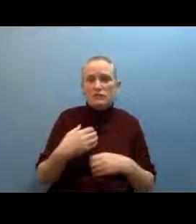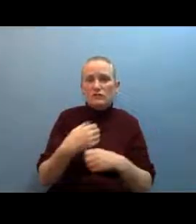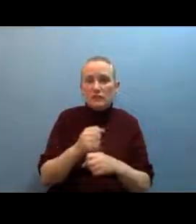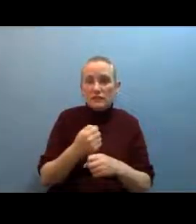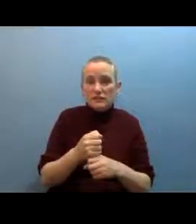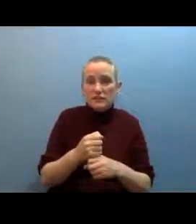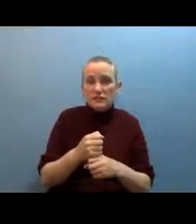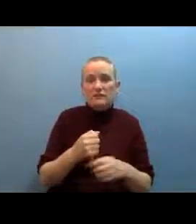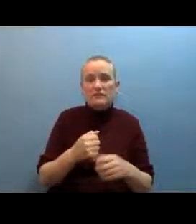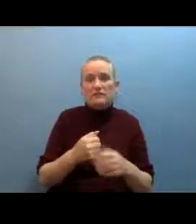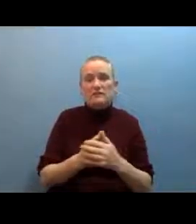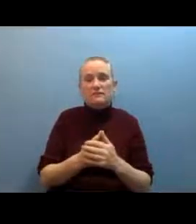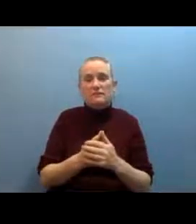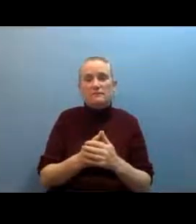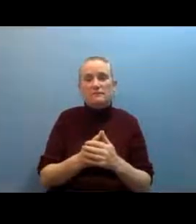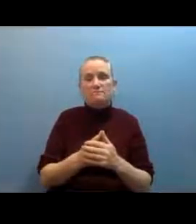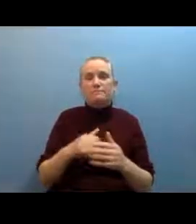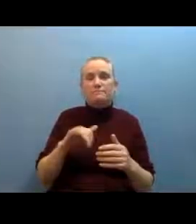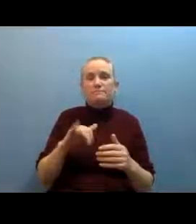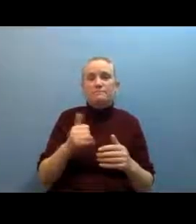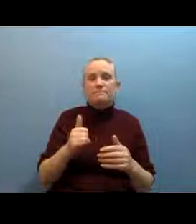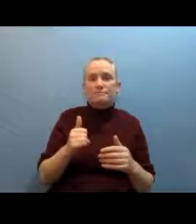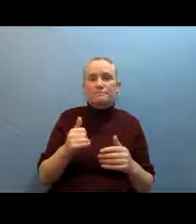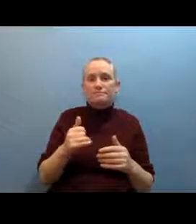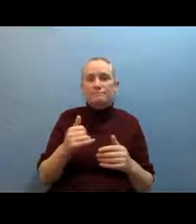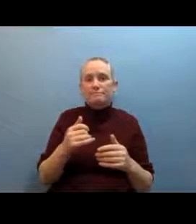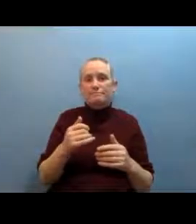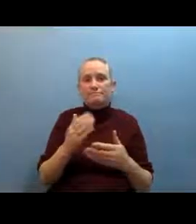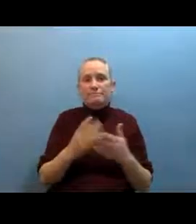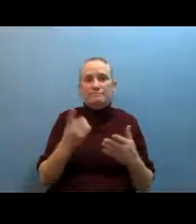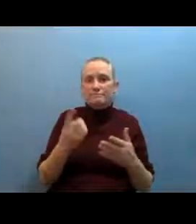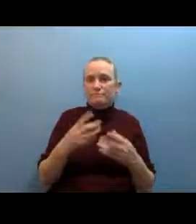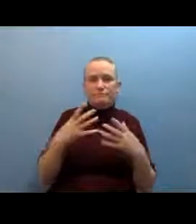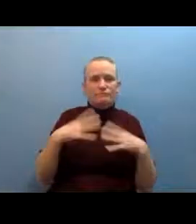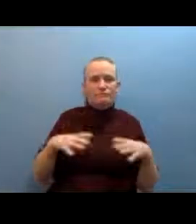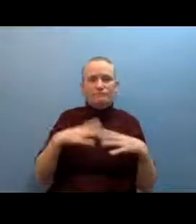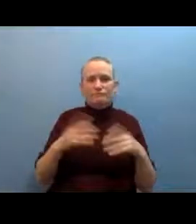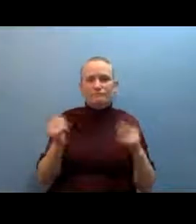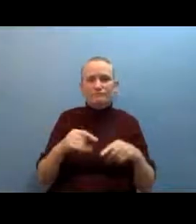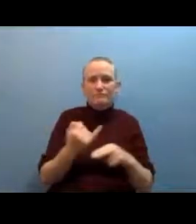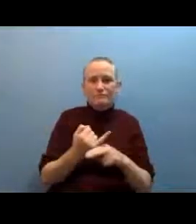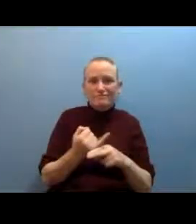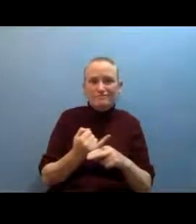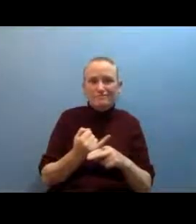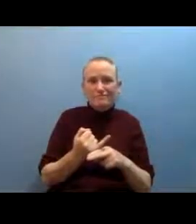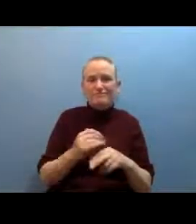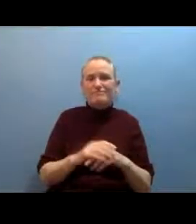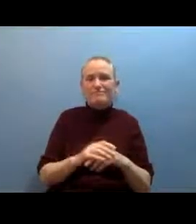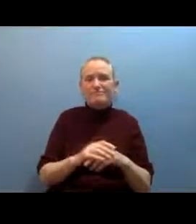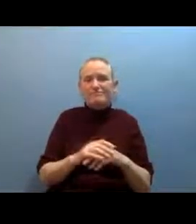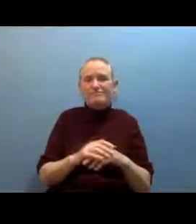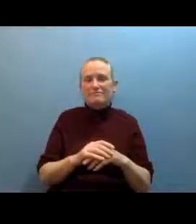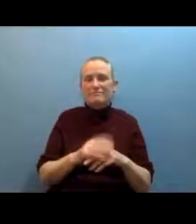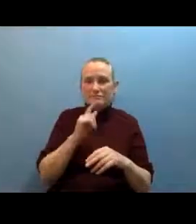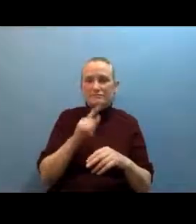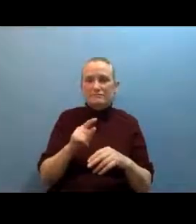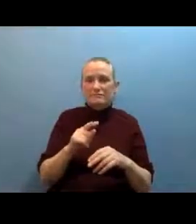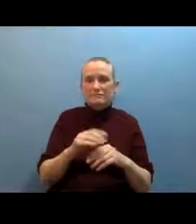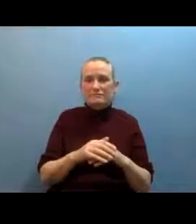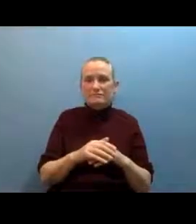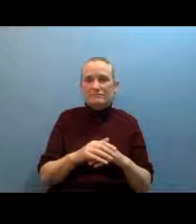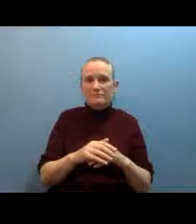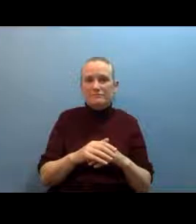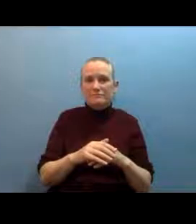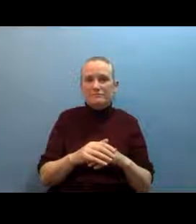who's maybe outright not wanting to go to school or avoiding school and telling you that. That doesn't necessarily mean it's to do with their mental